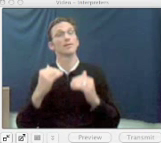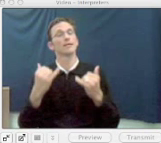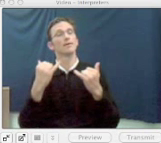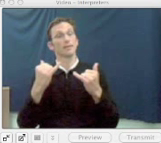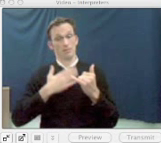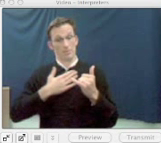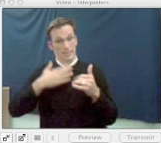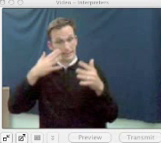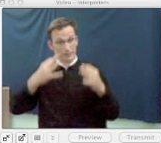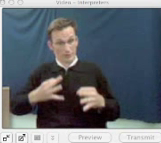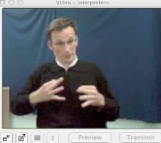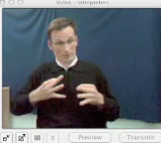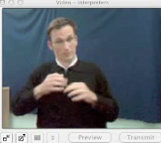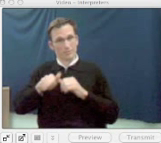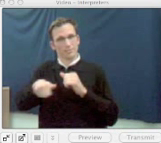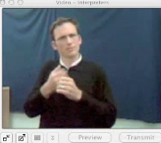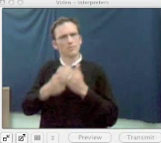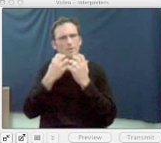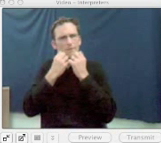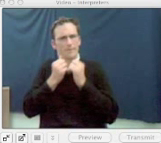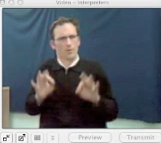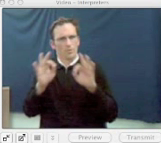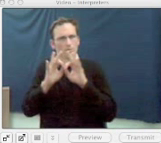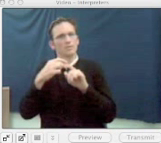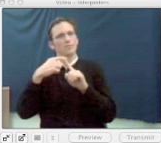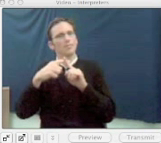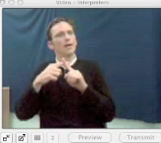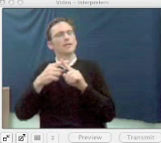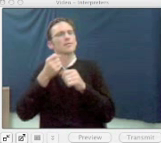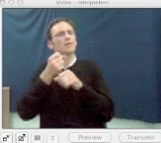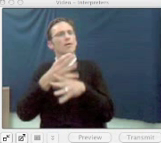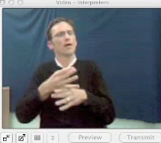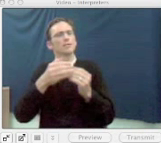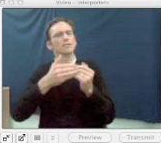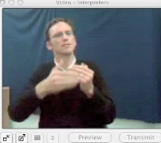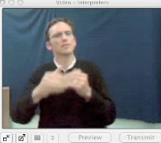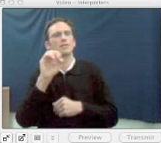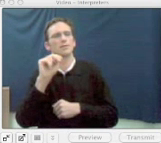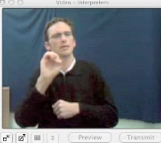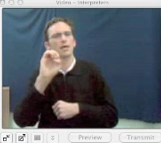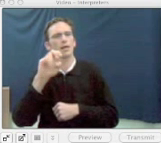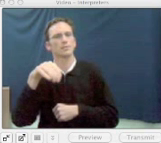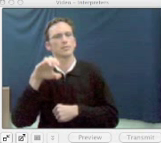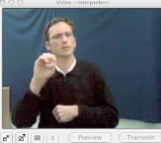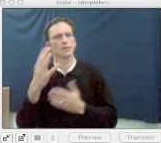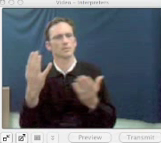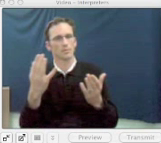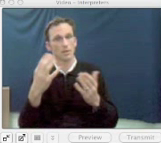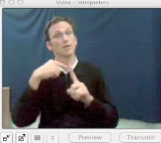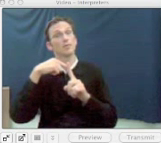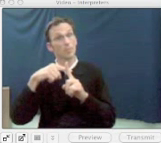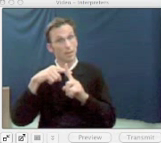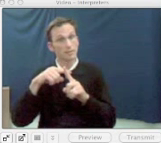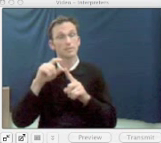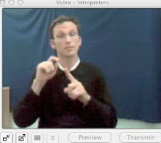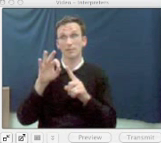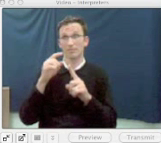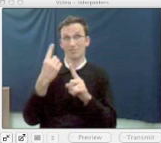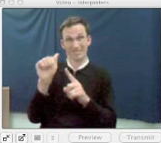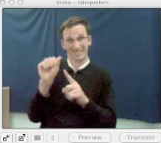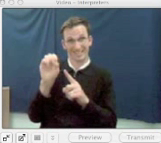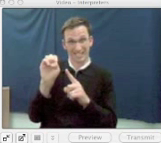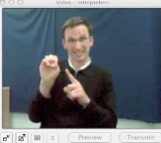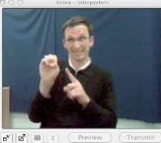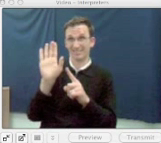decision, and how to hear the case or the decision-making of an interpreter and be able to identify, because it's not likely